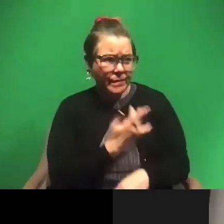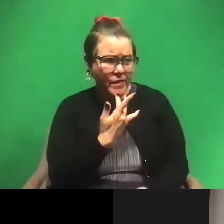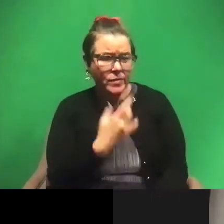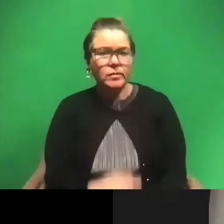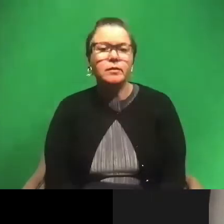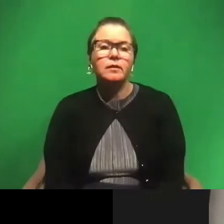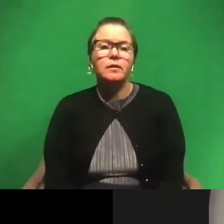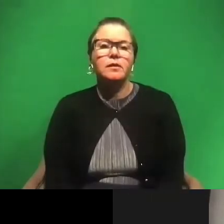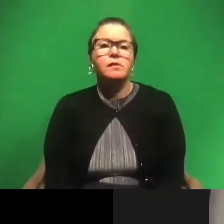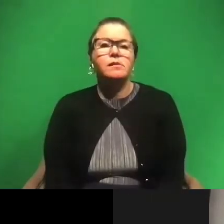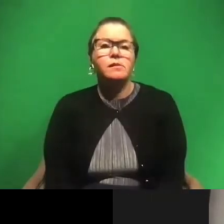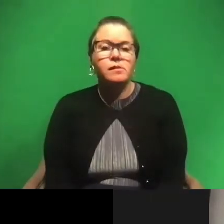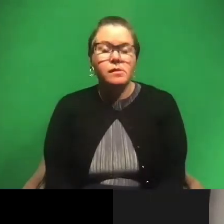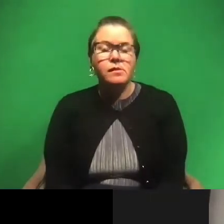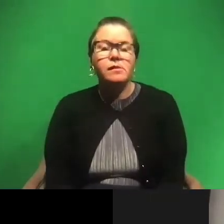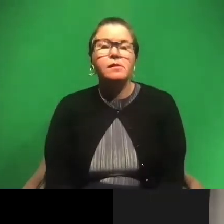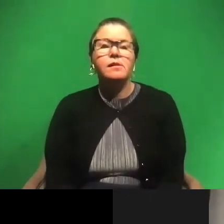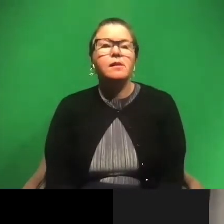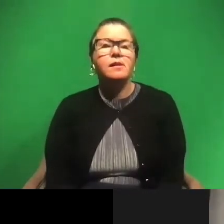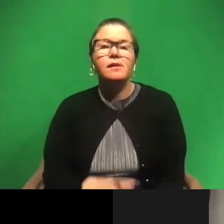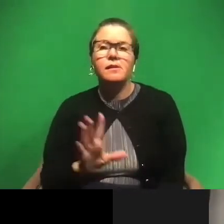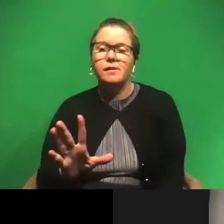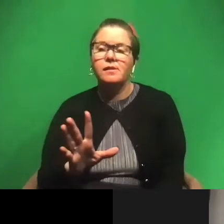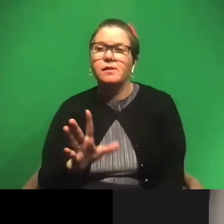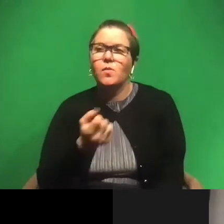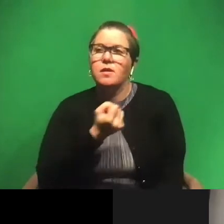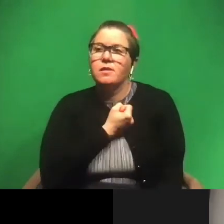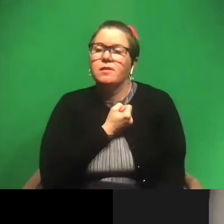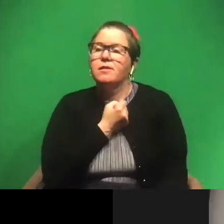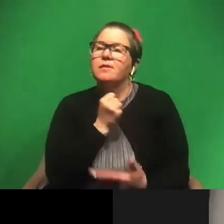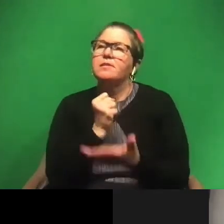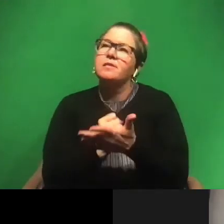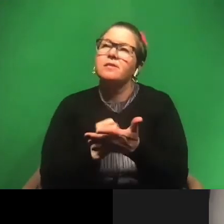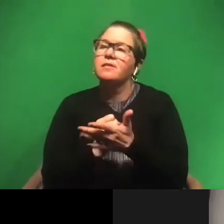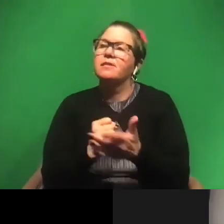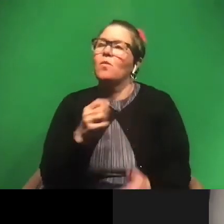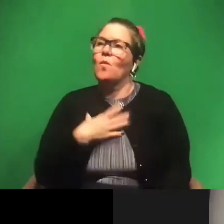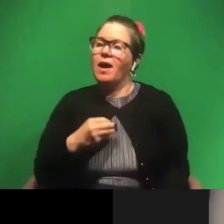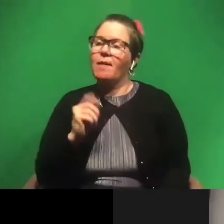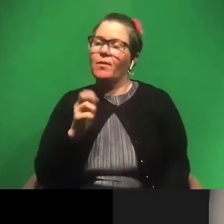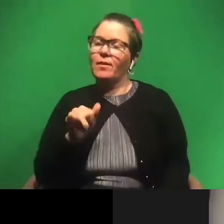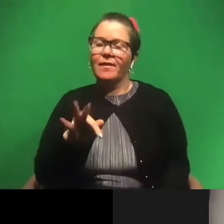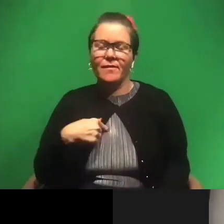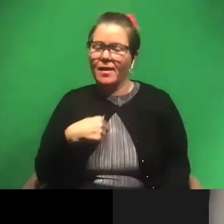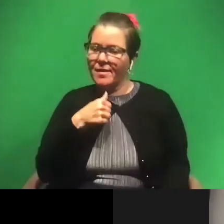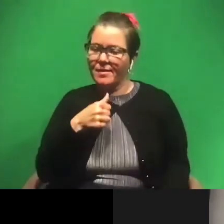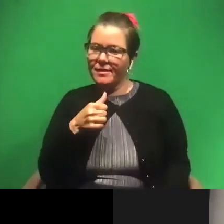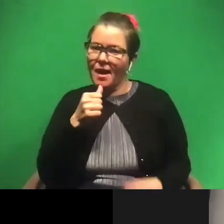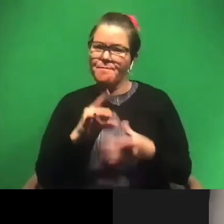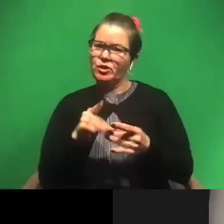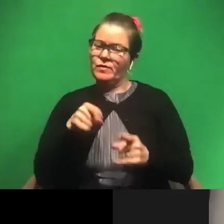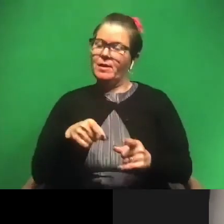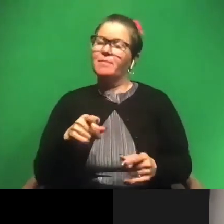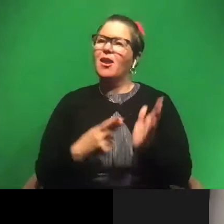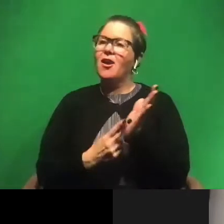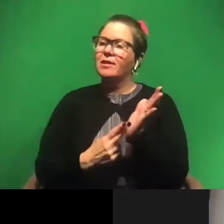Oh, okay. Well, I would be betraying the white abalone if I didn't say that they were my favorite. But I love them all.